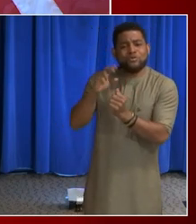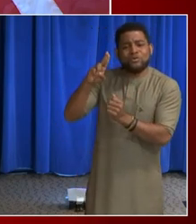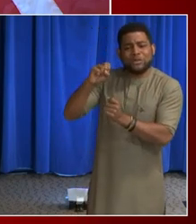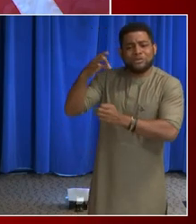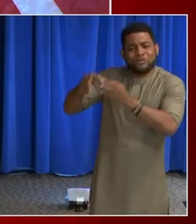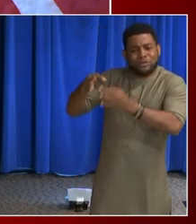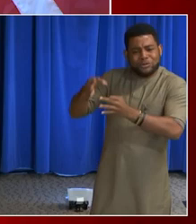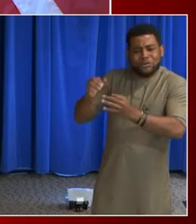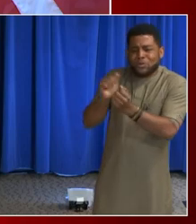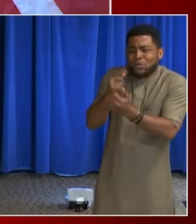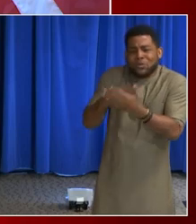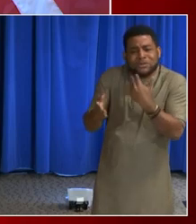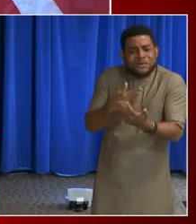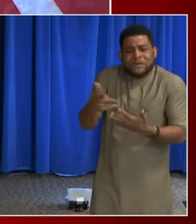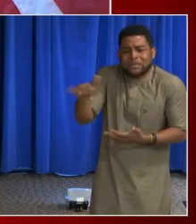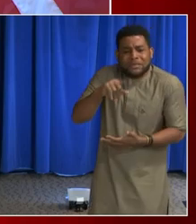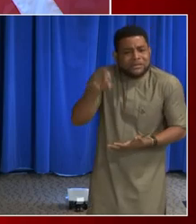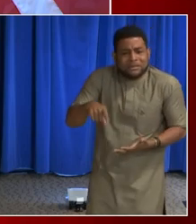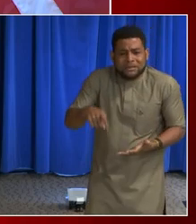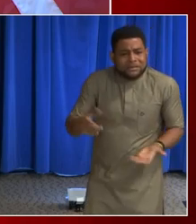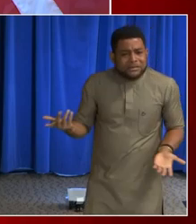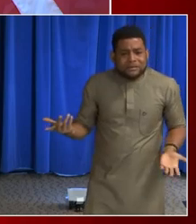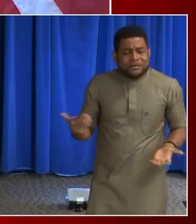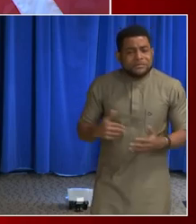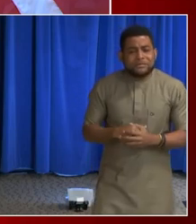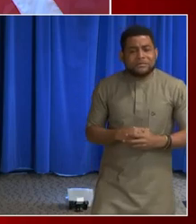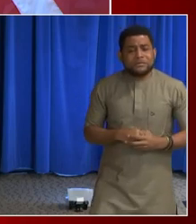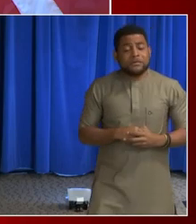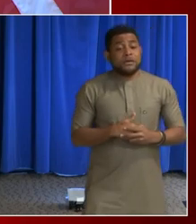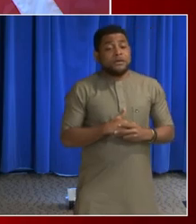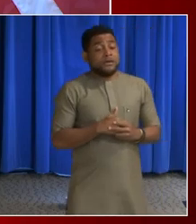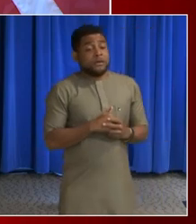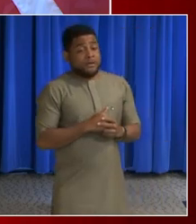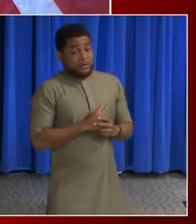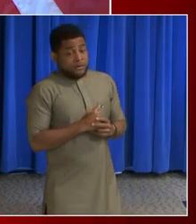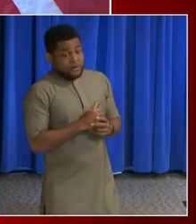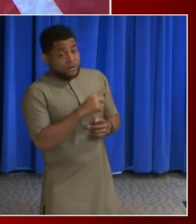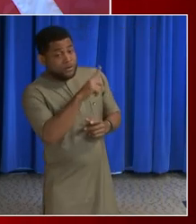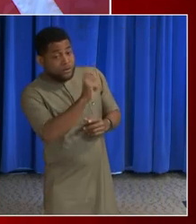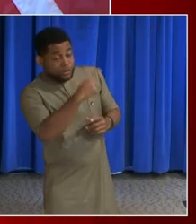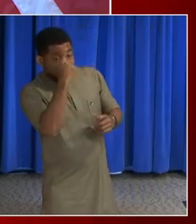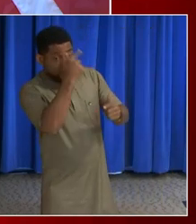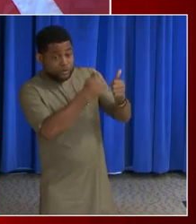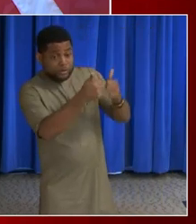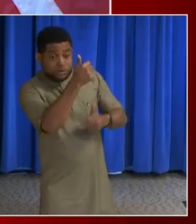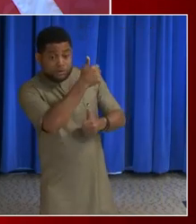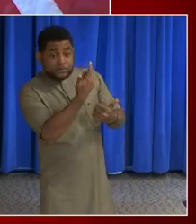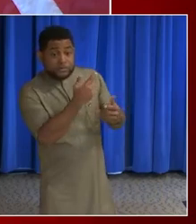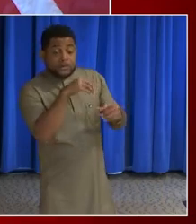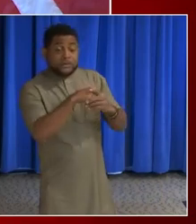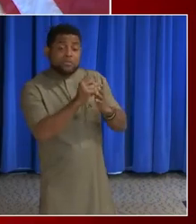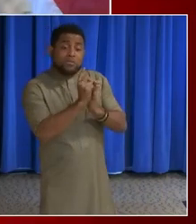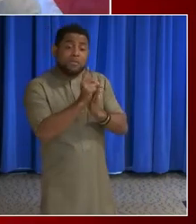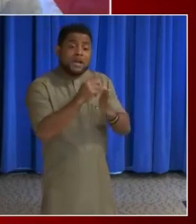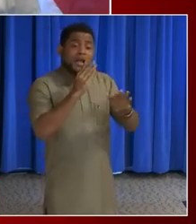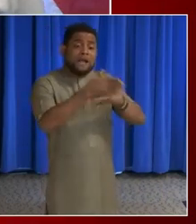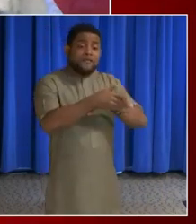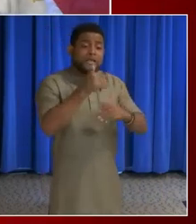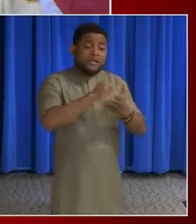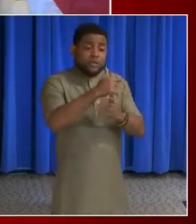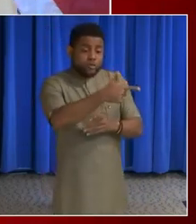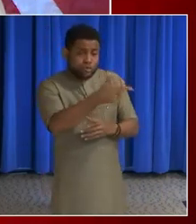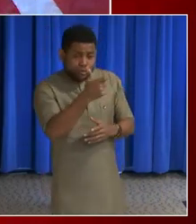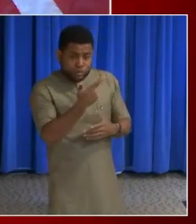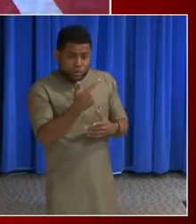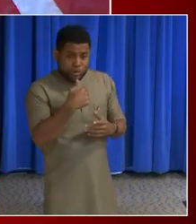need. Yes. Heather Brown from ABC7, this is a question for the chief. In the moments immediately after the shooting, it does appear